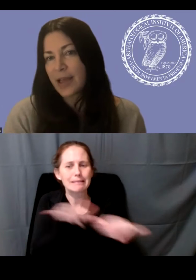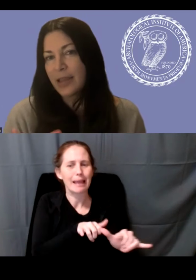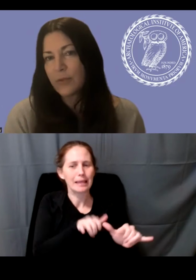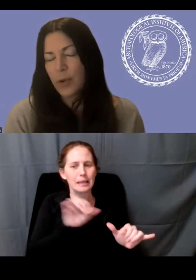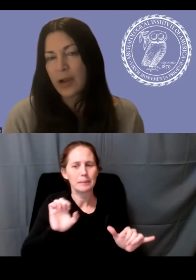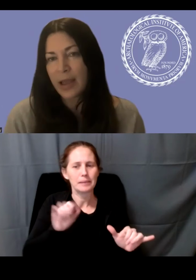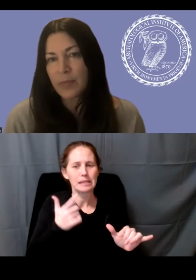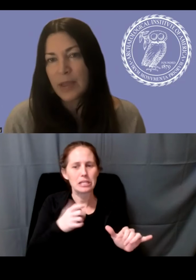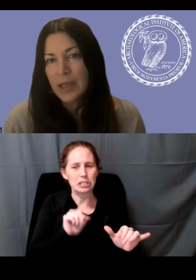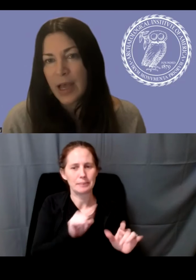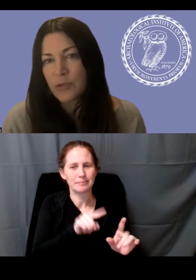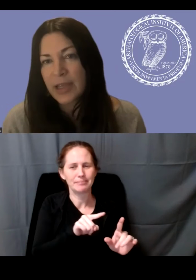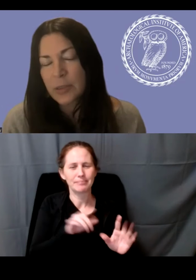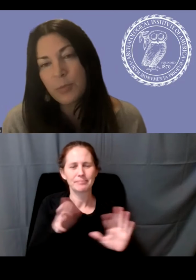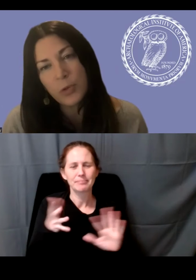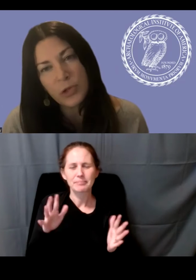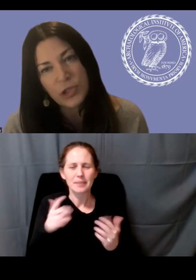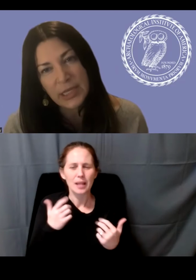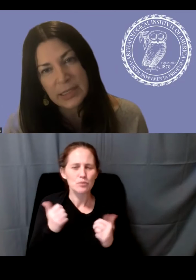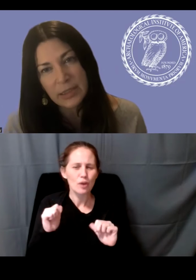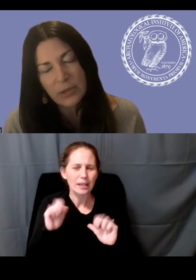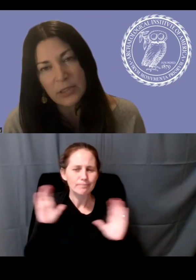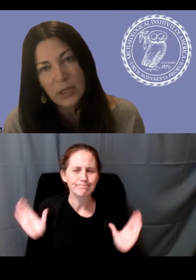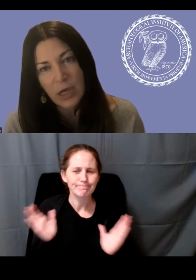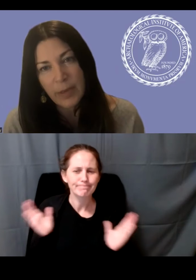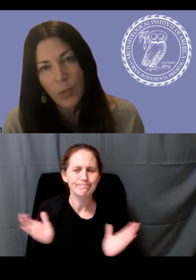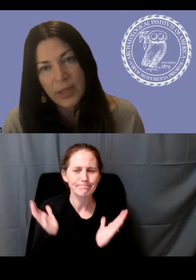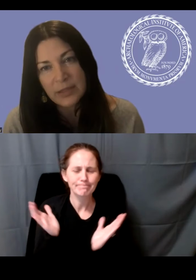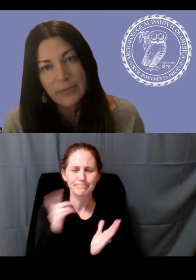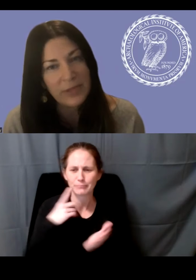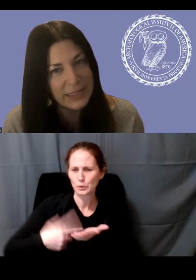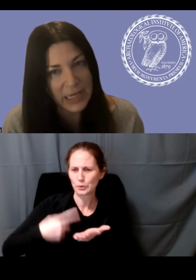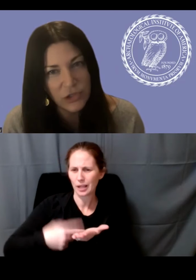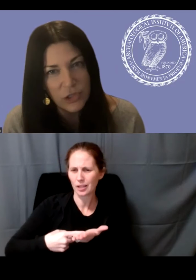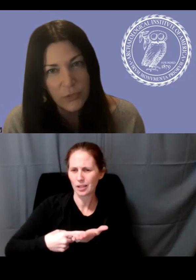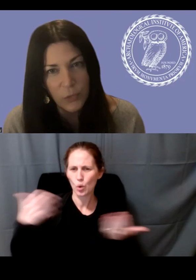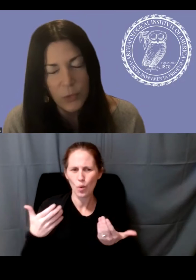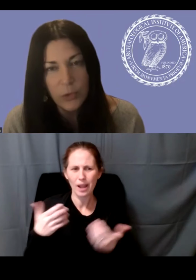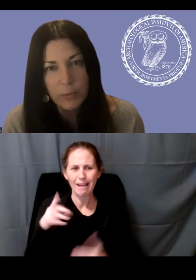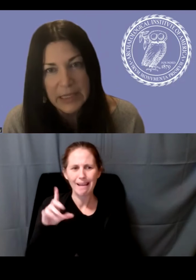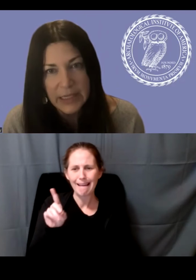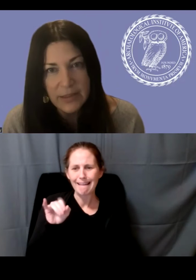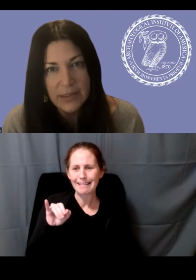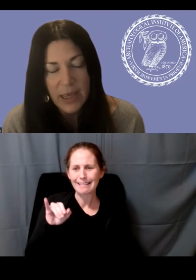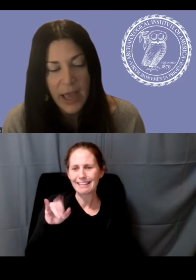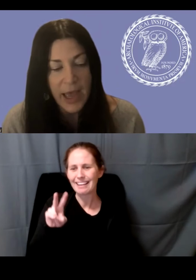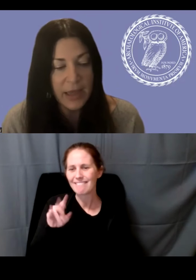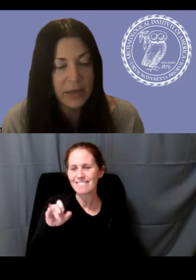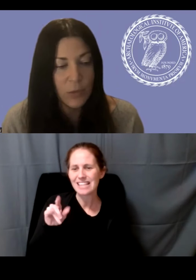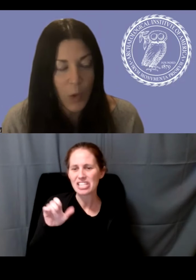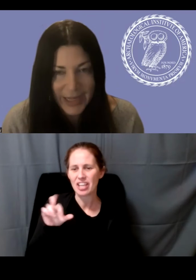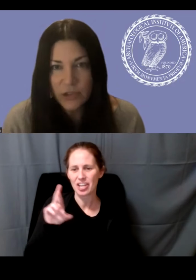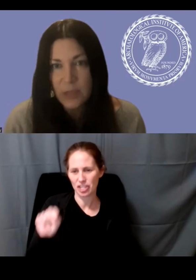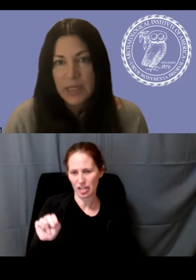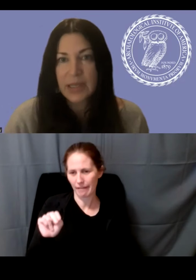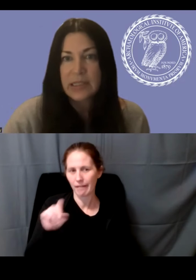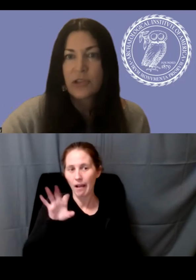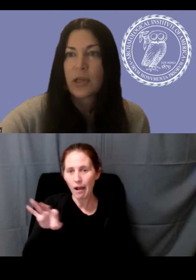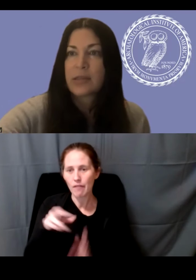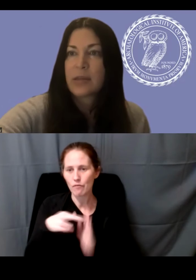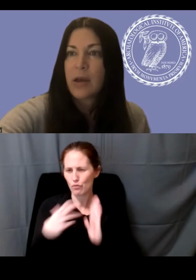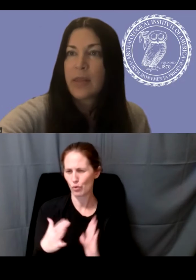that's kind of where I'm trying to push things a little, to talk about what divinization of a ruler means and what Egypt